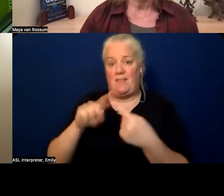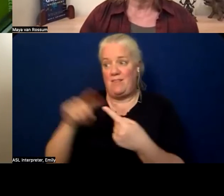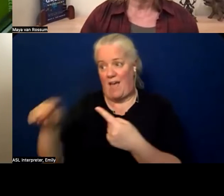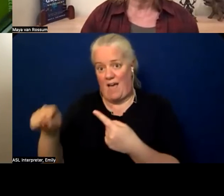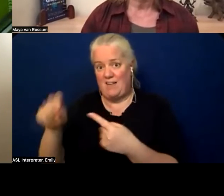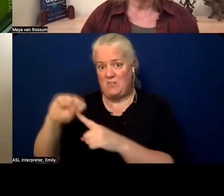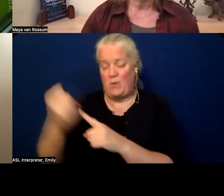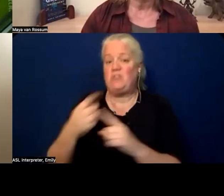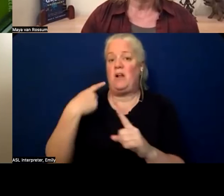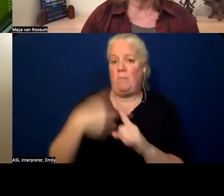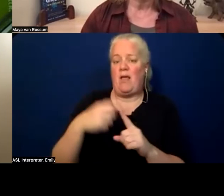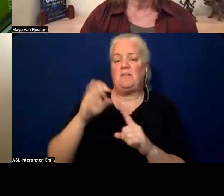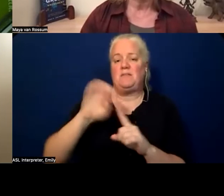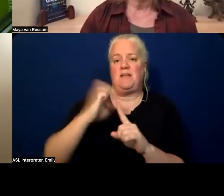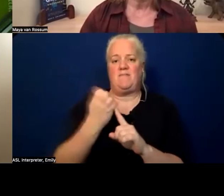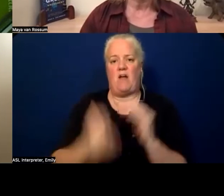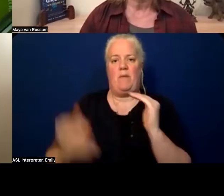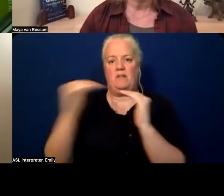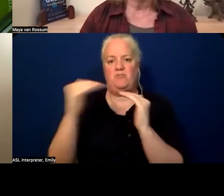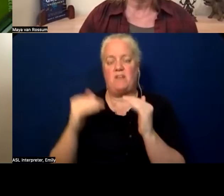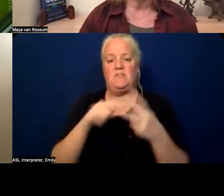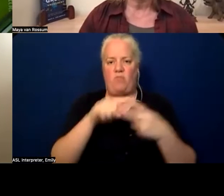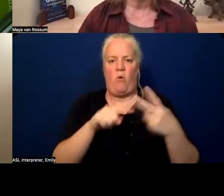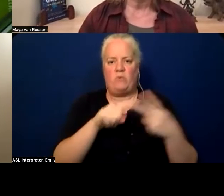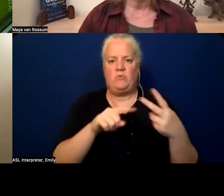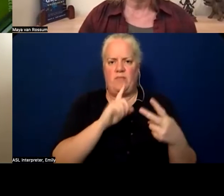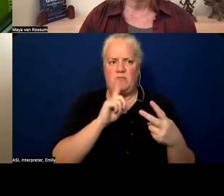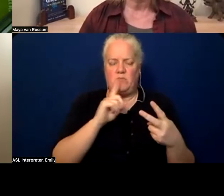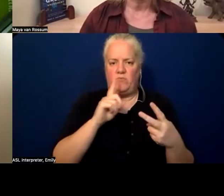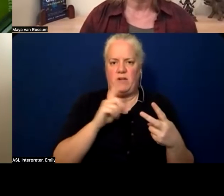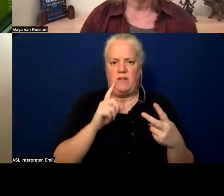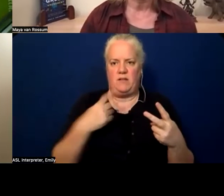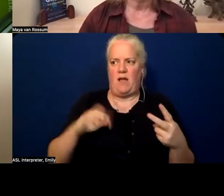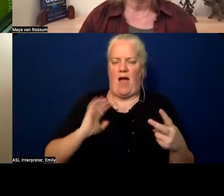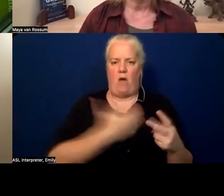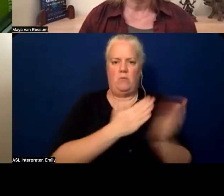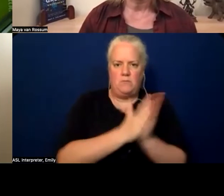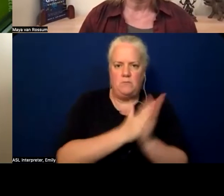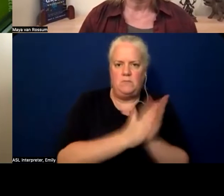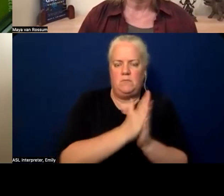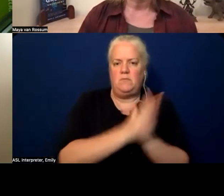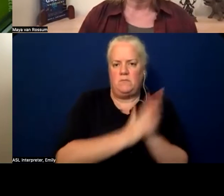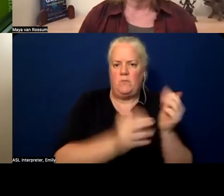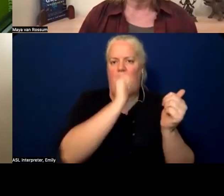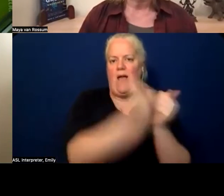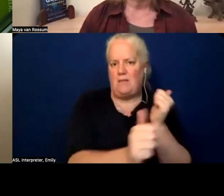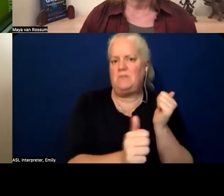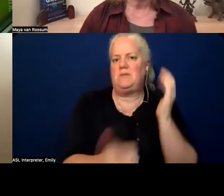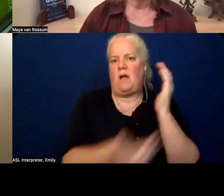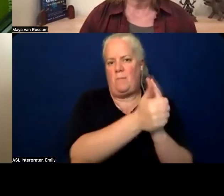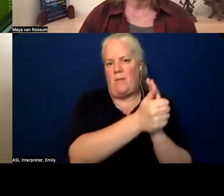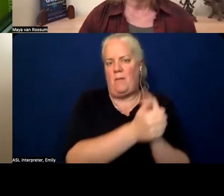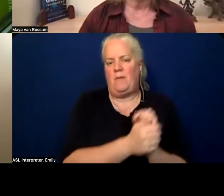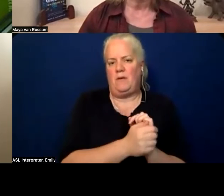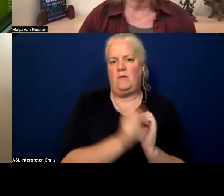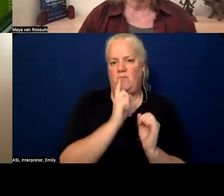behind this constitutional amendment, to give people a way to challenge actions that were